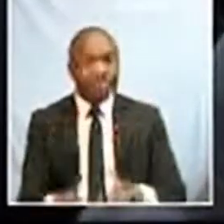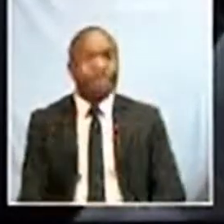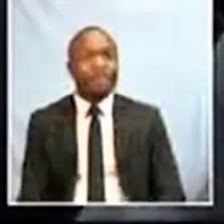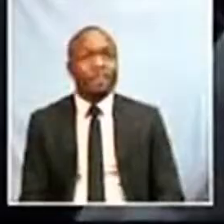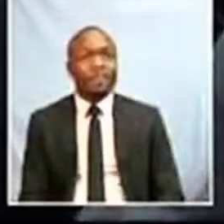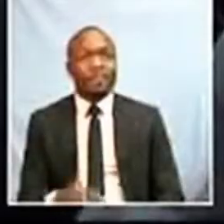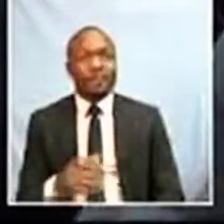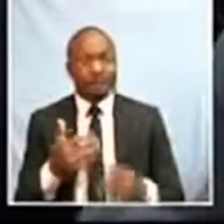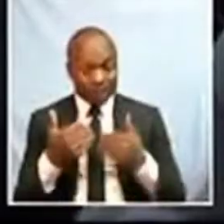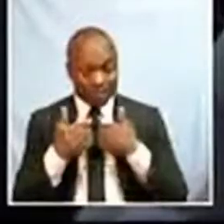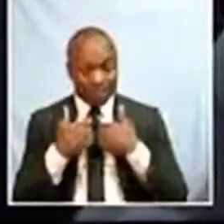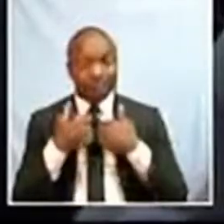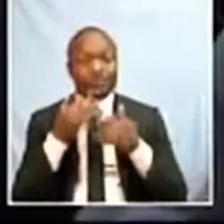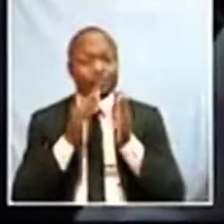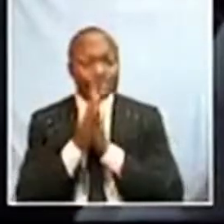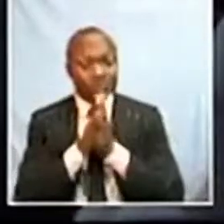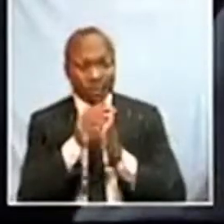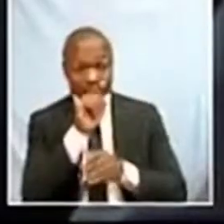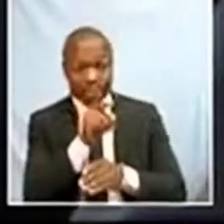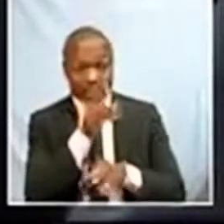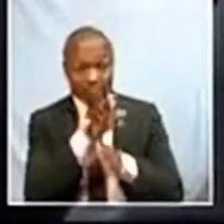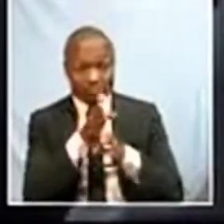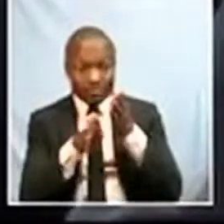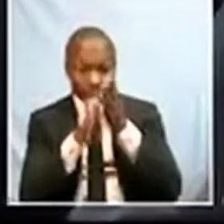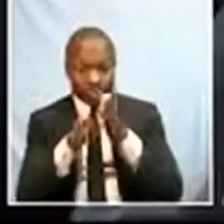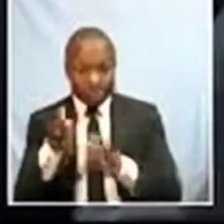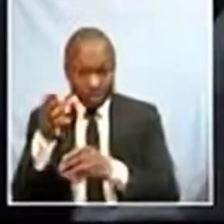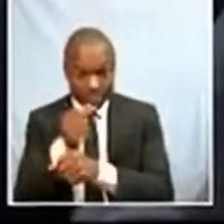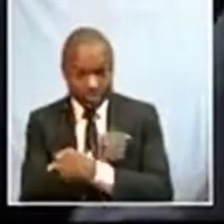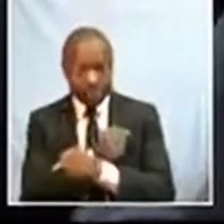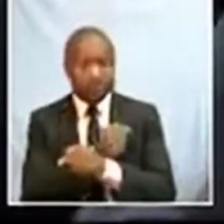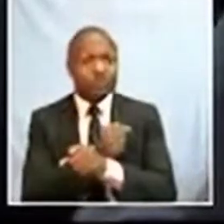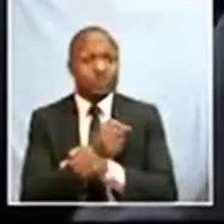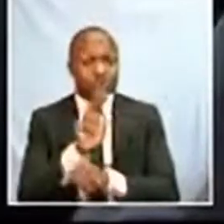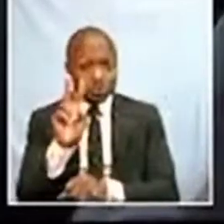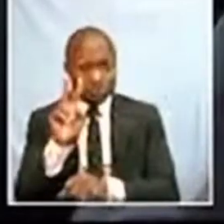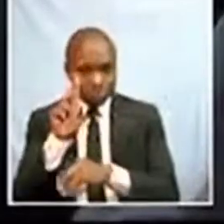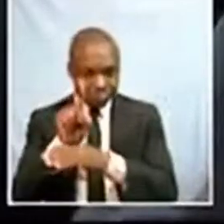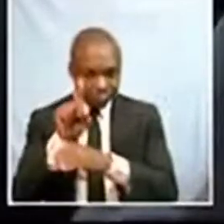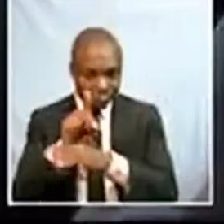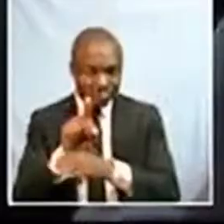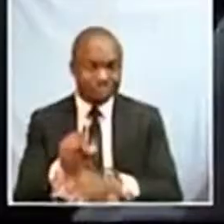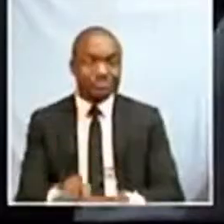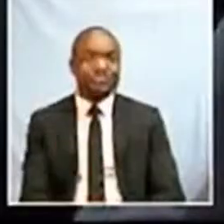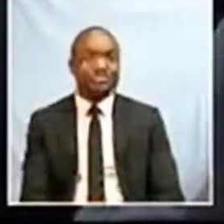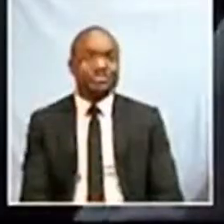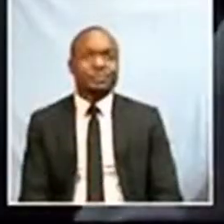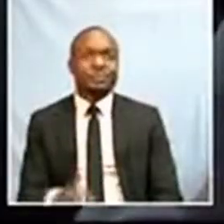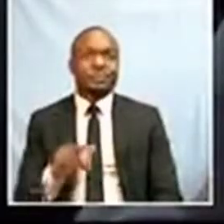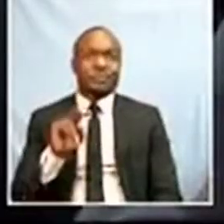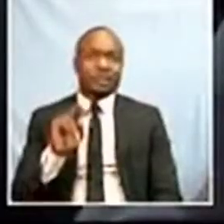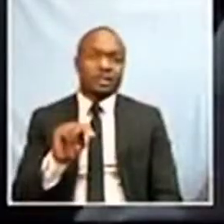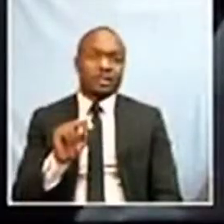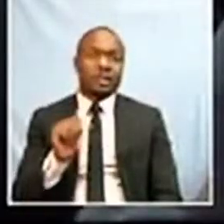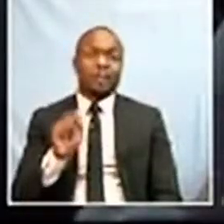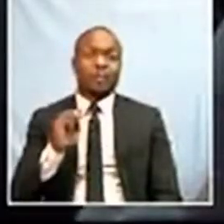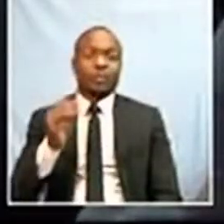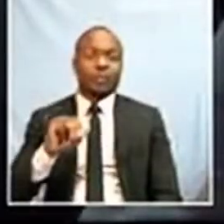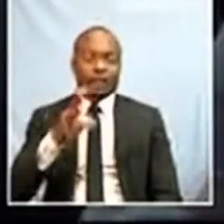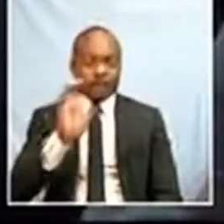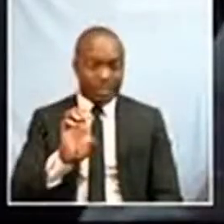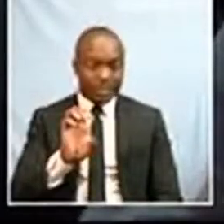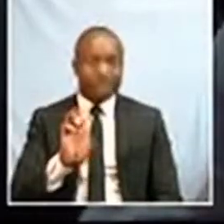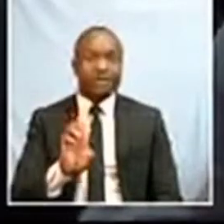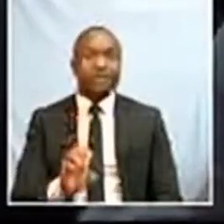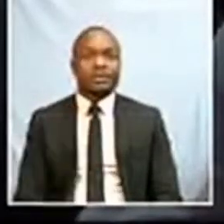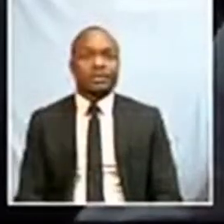of interest, when this contractor got awarded to these 2 projects, at Nambwaye as well